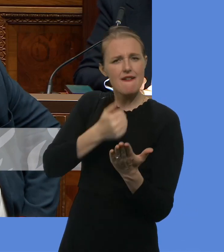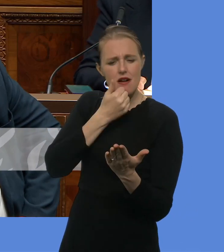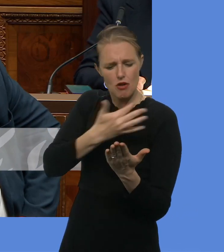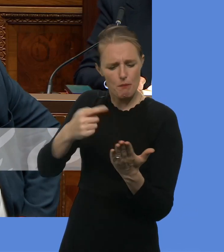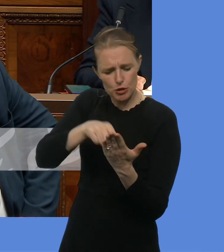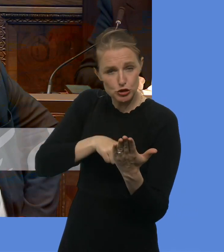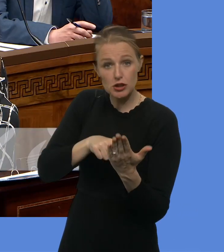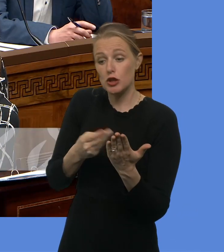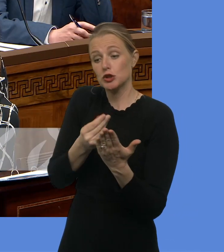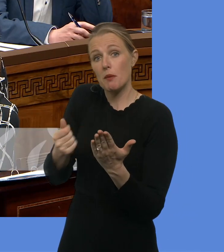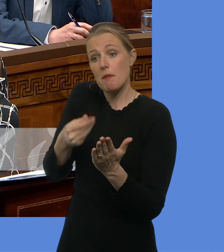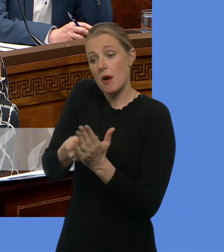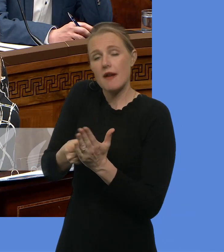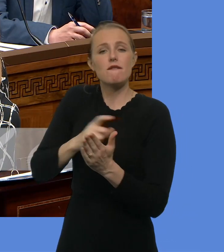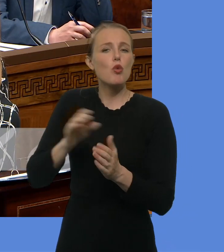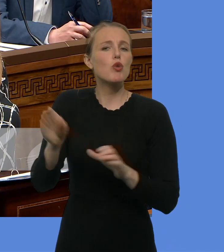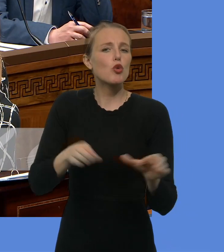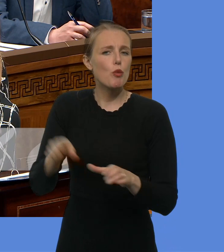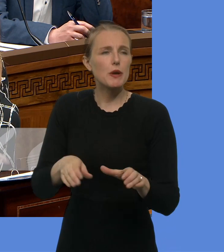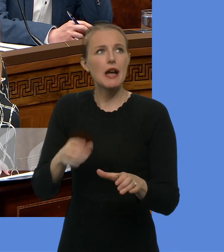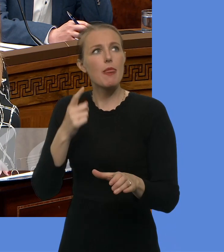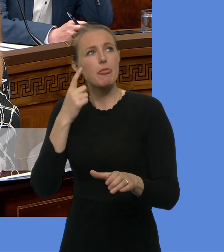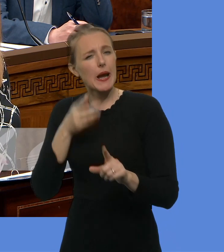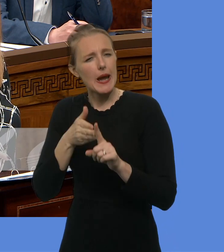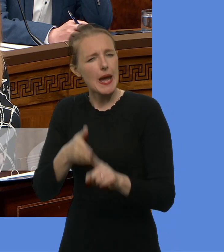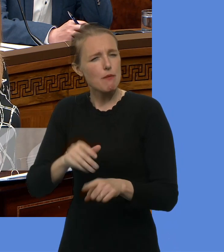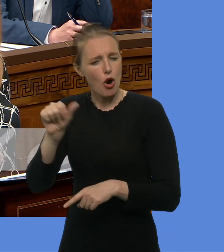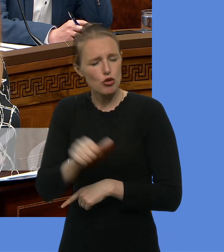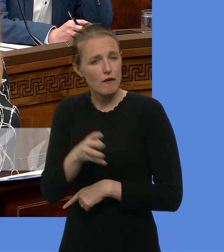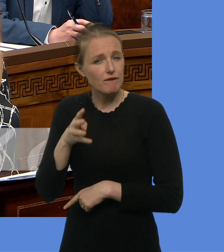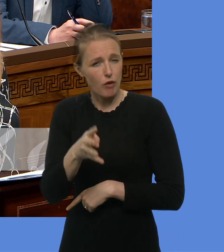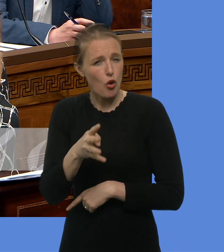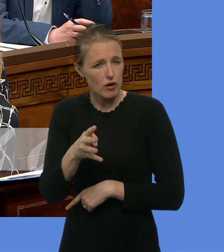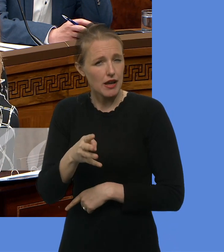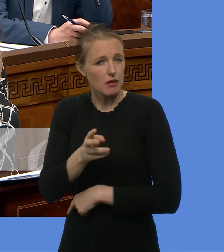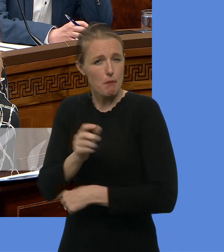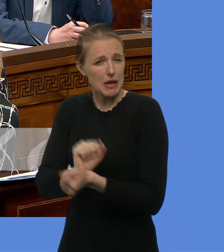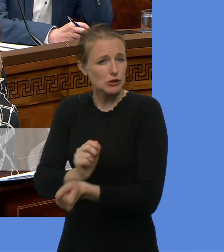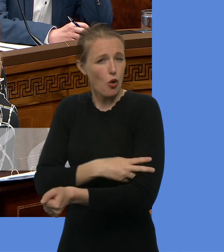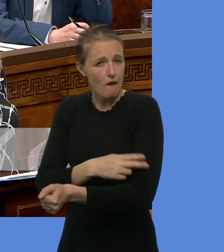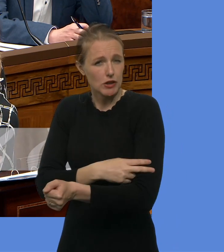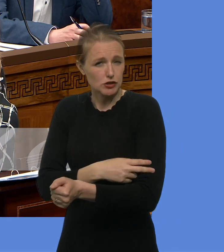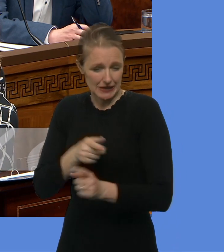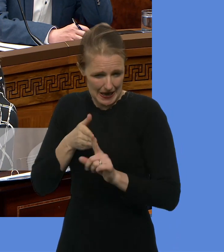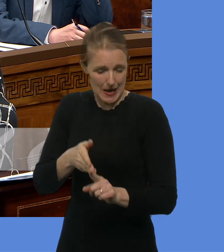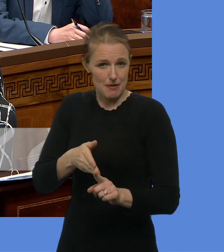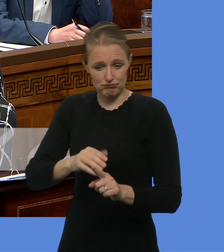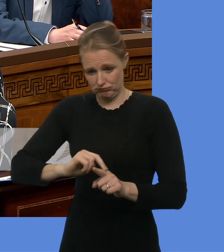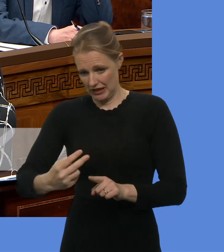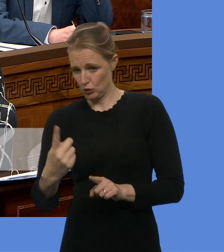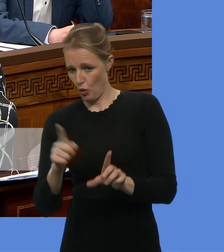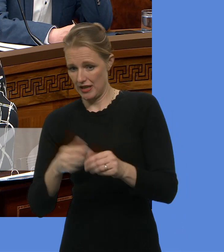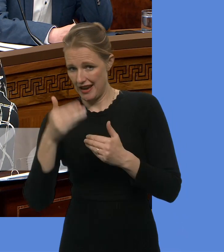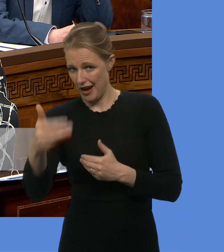of that is for recruitment of, I think it's around 140 odd officers in the next